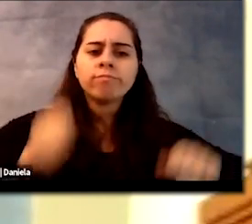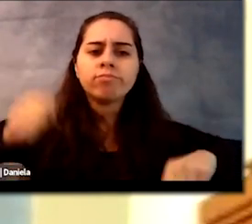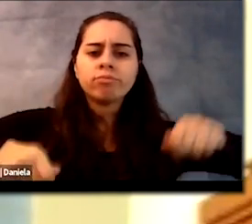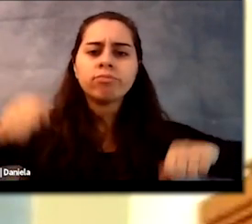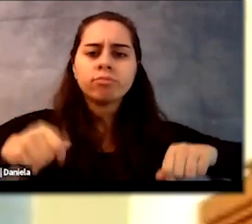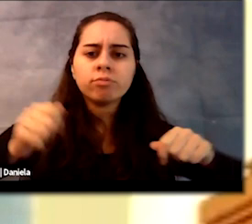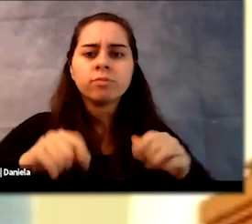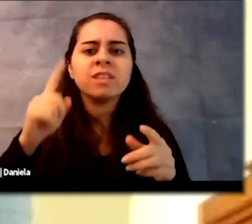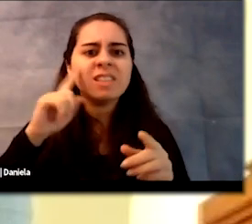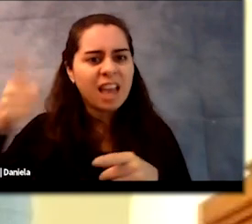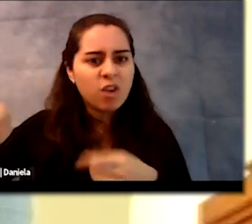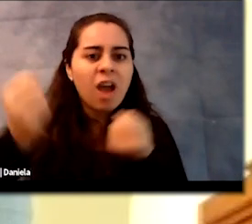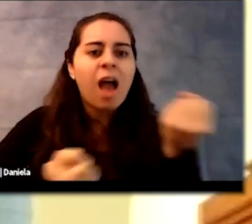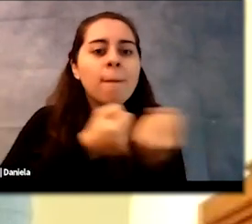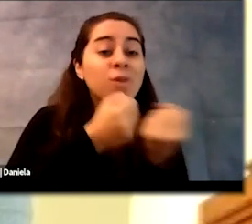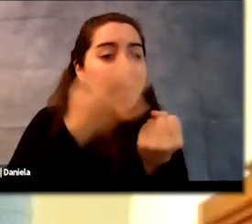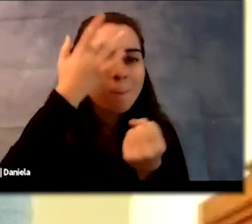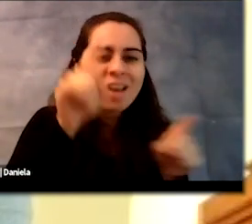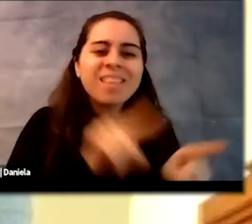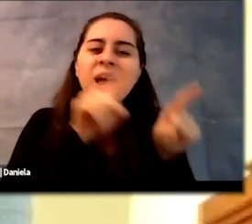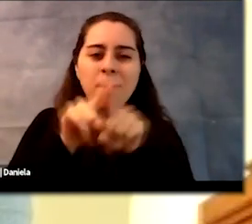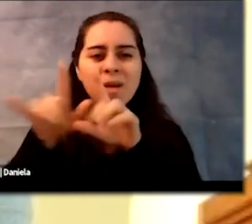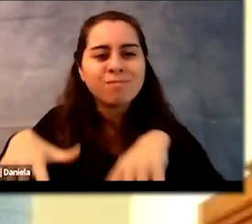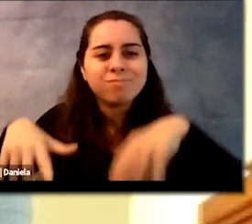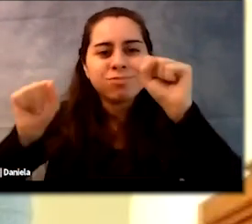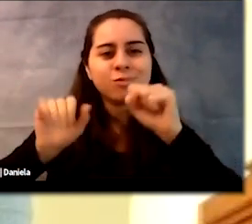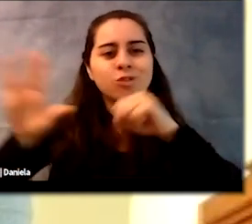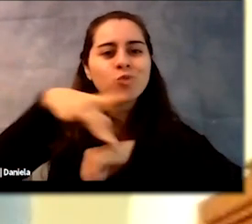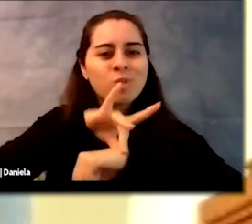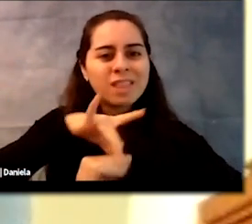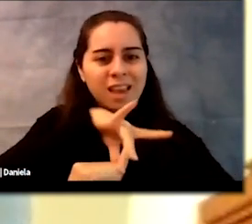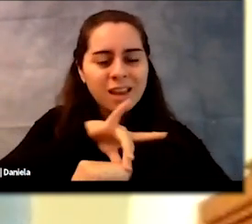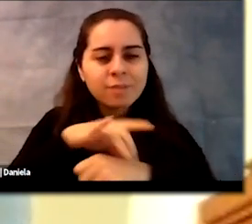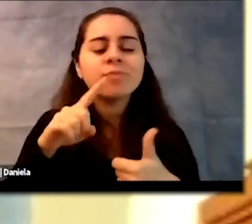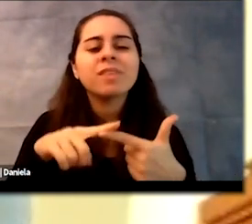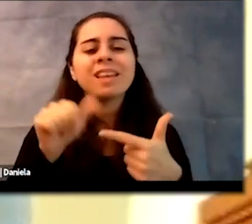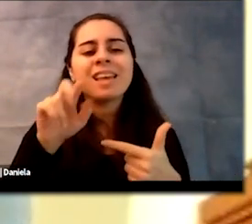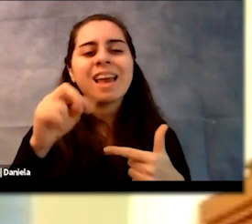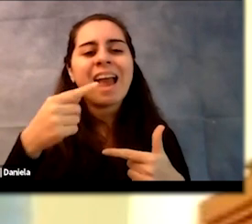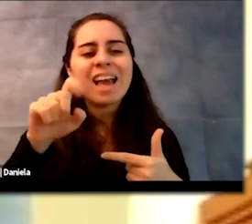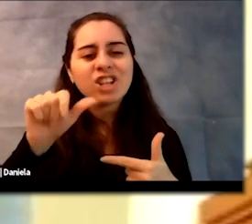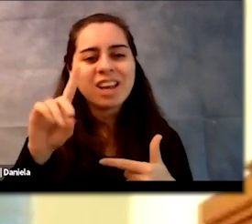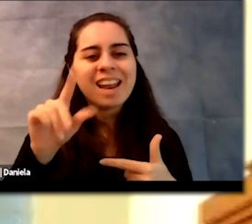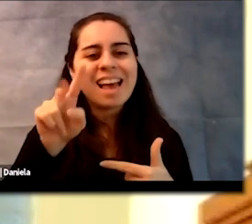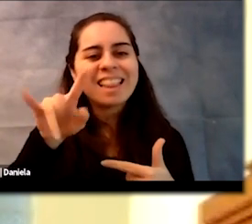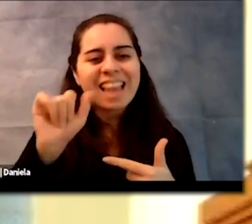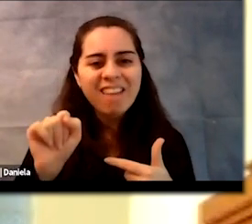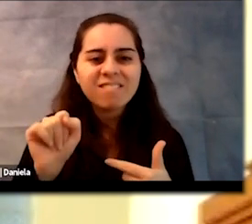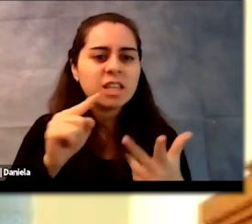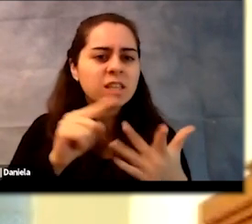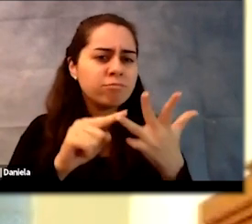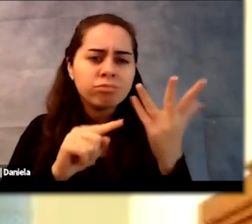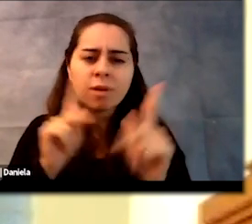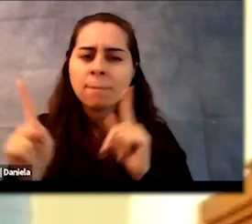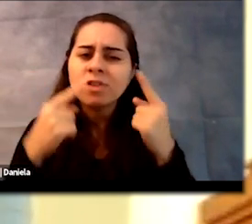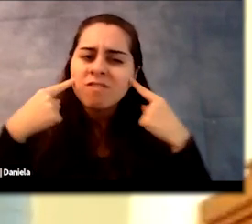Black activists and communists, Angela Davis, and others such as civil rights icon Ella Baker.